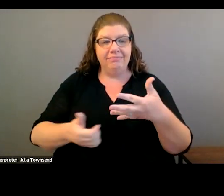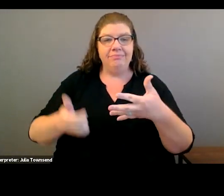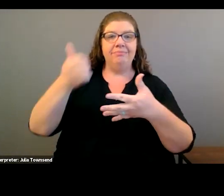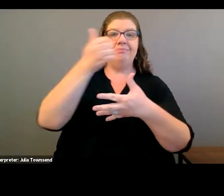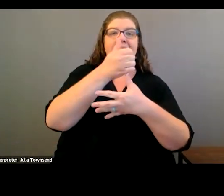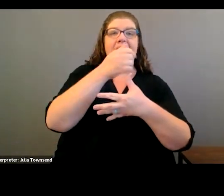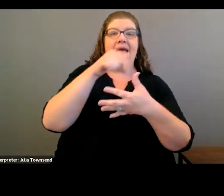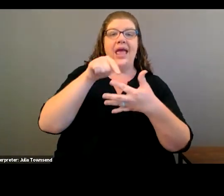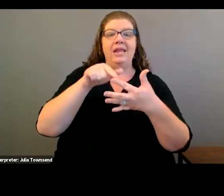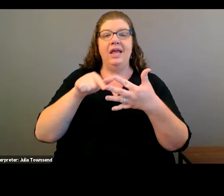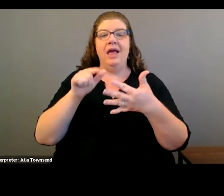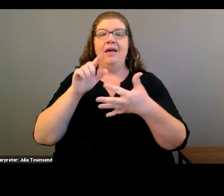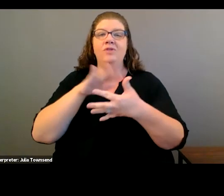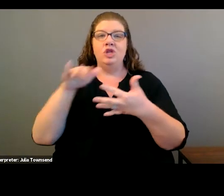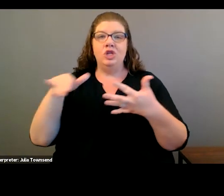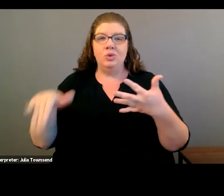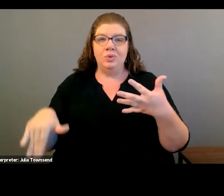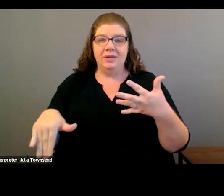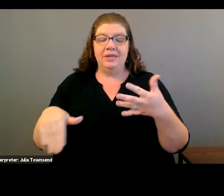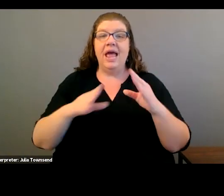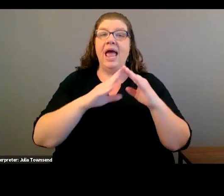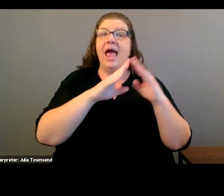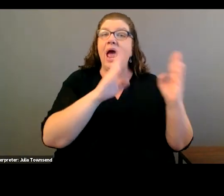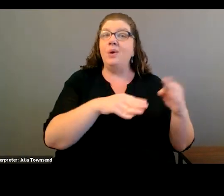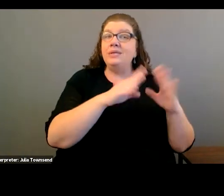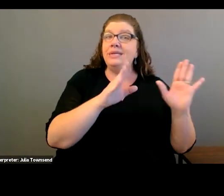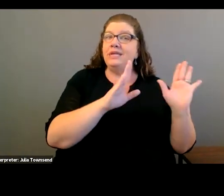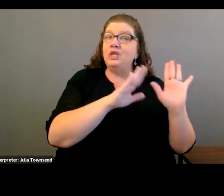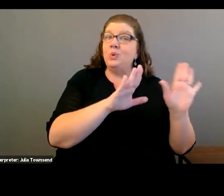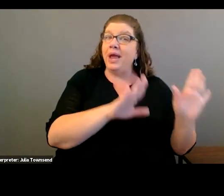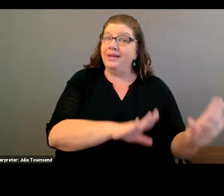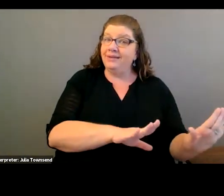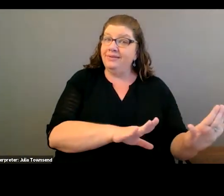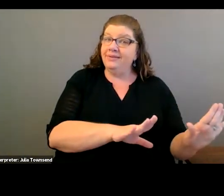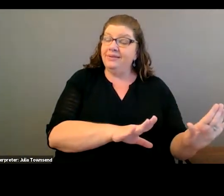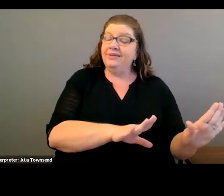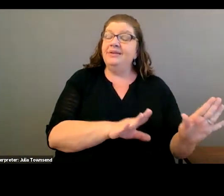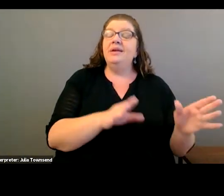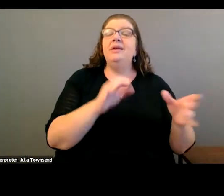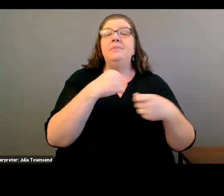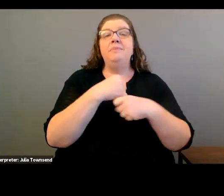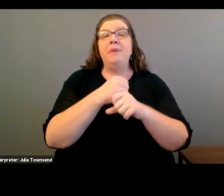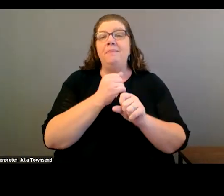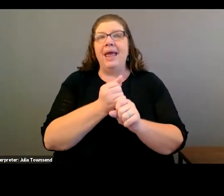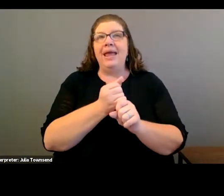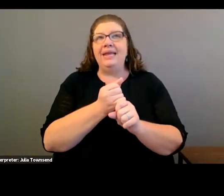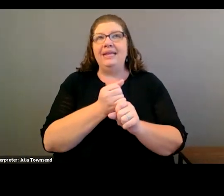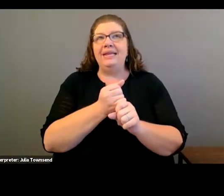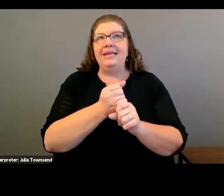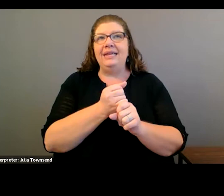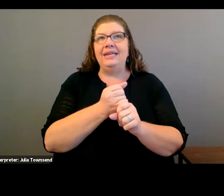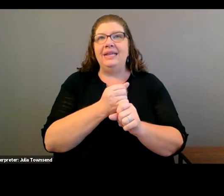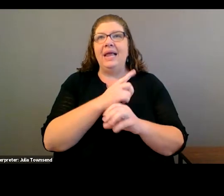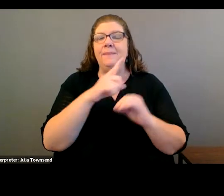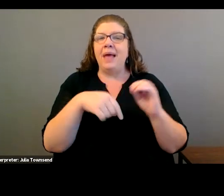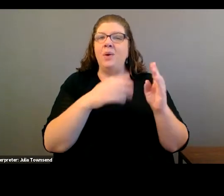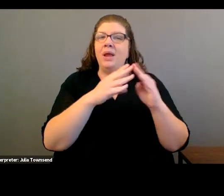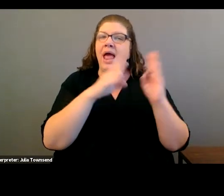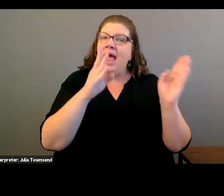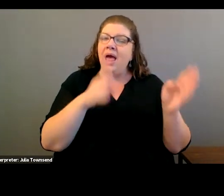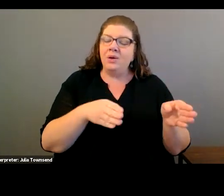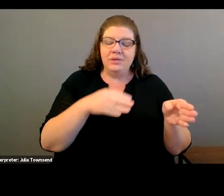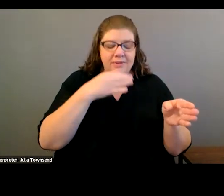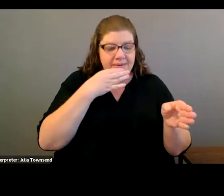children. Housing is great, but your mission is not housing. Your mission is to